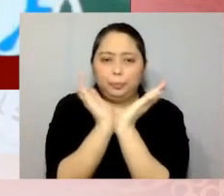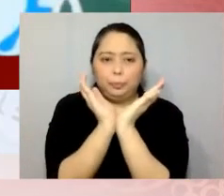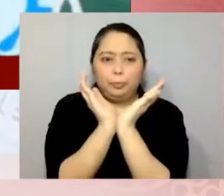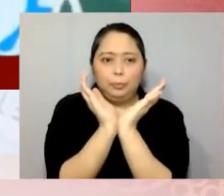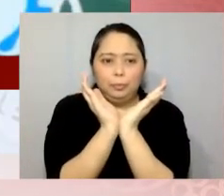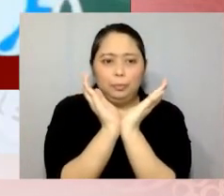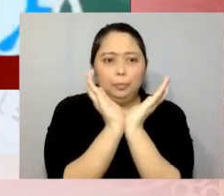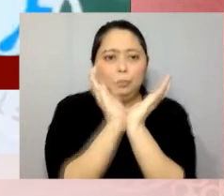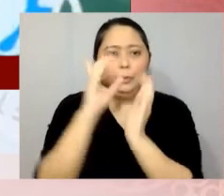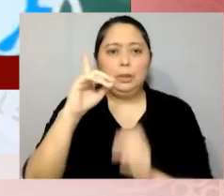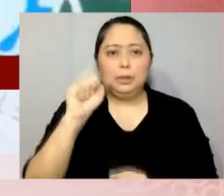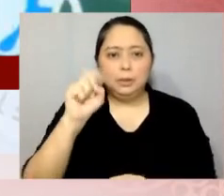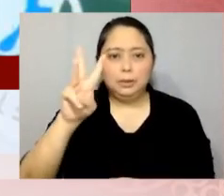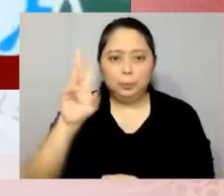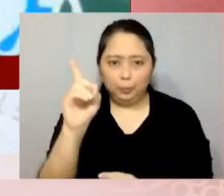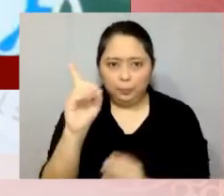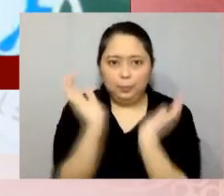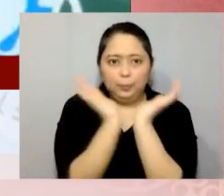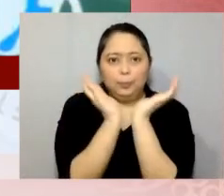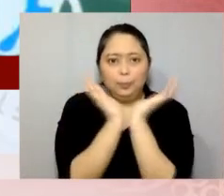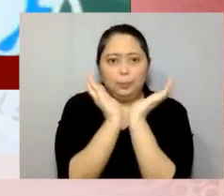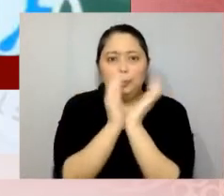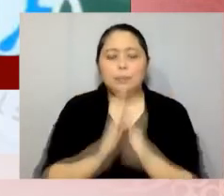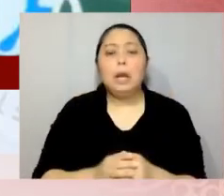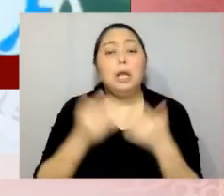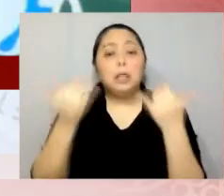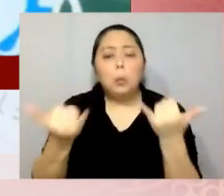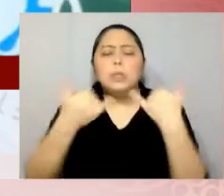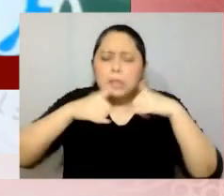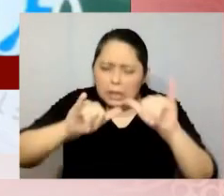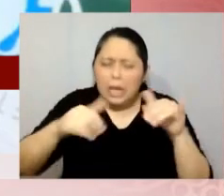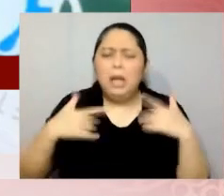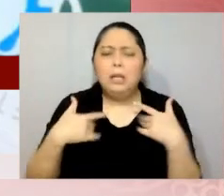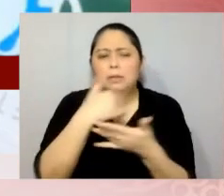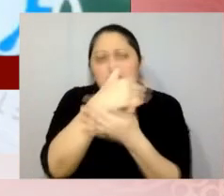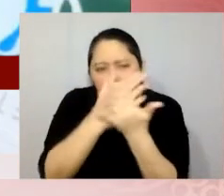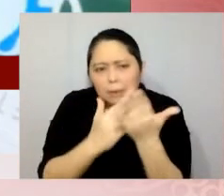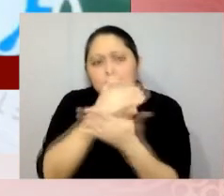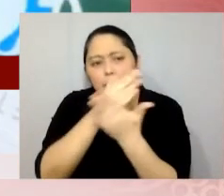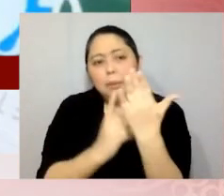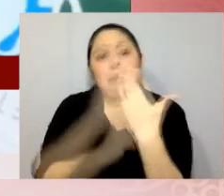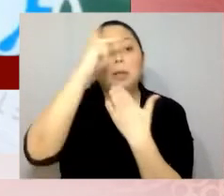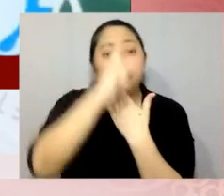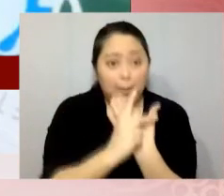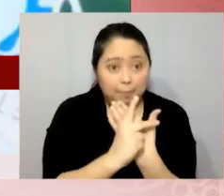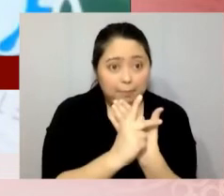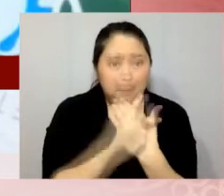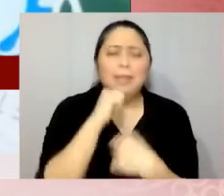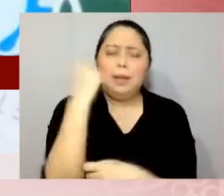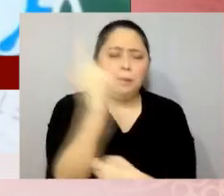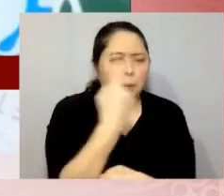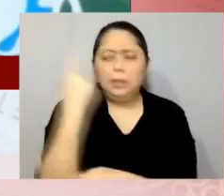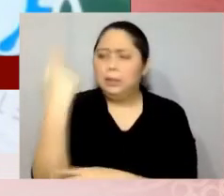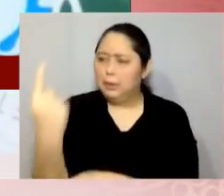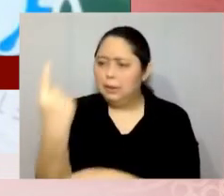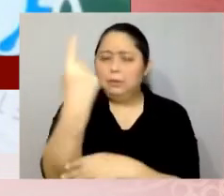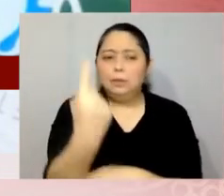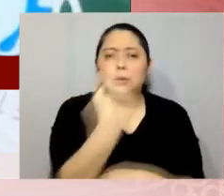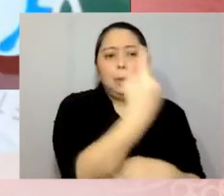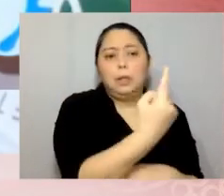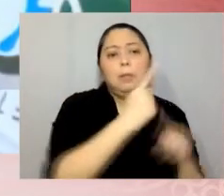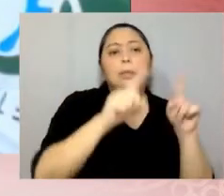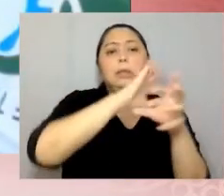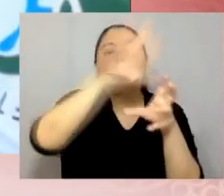Again, there are still some programs, not only on the individual aspect, but also on